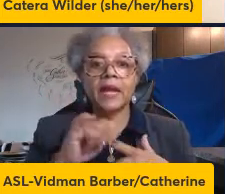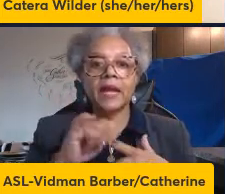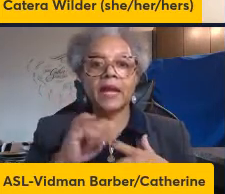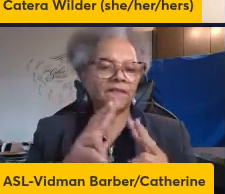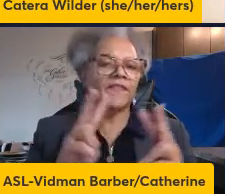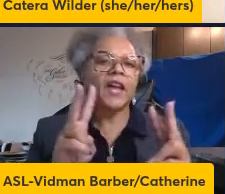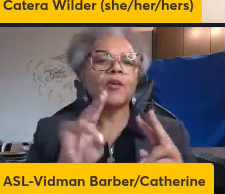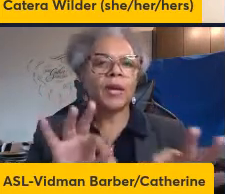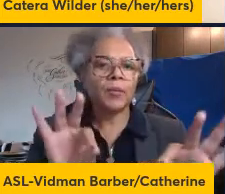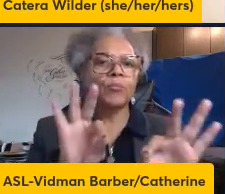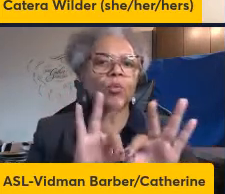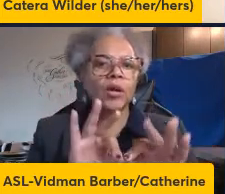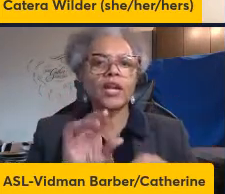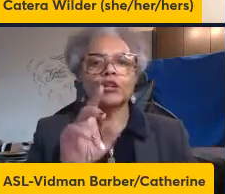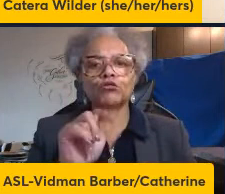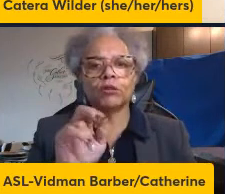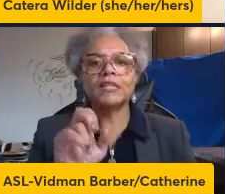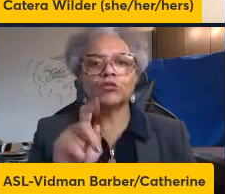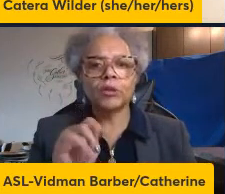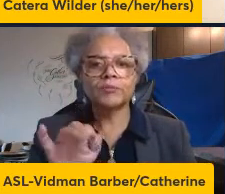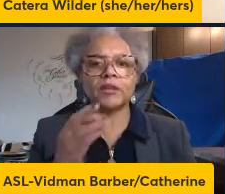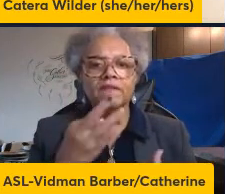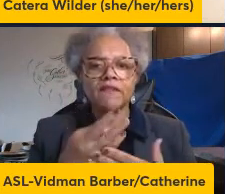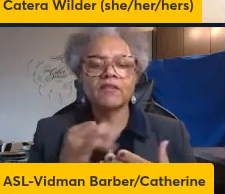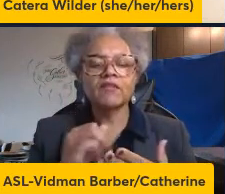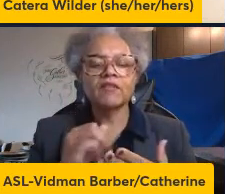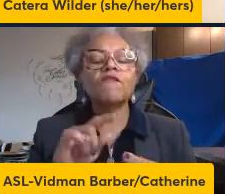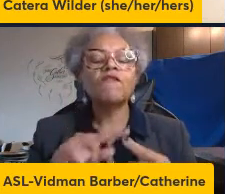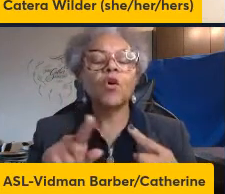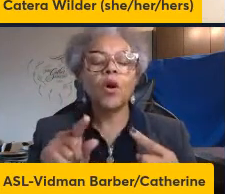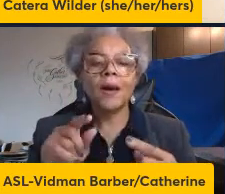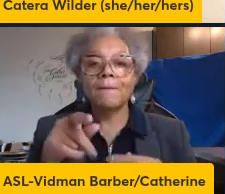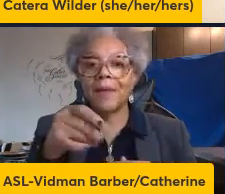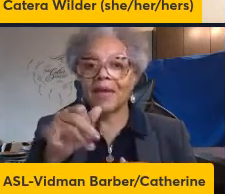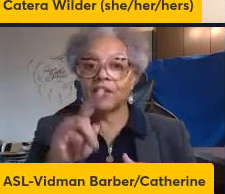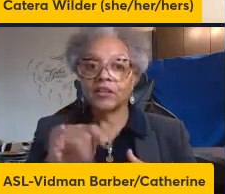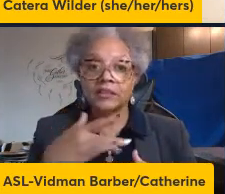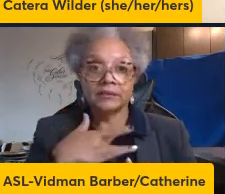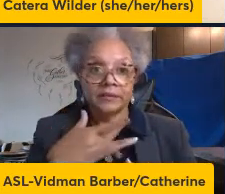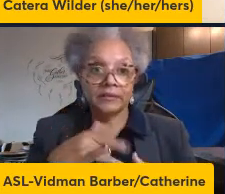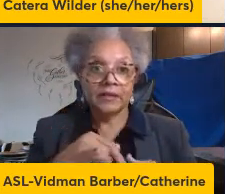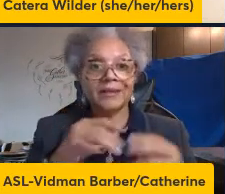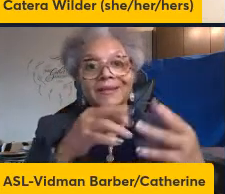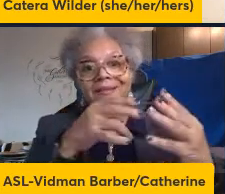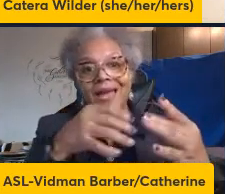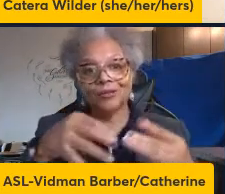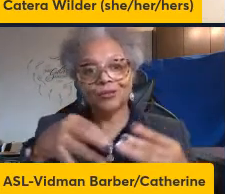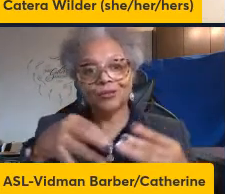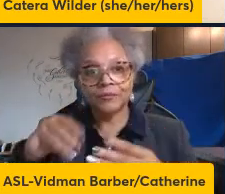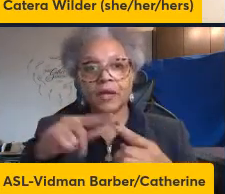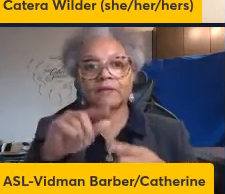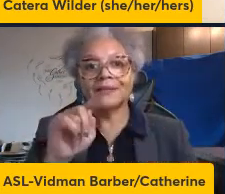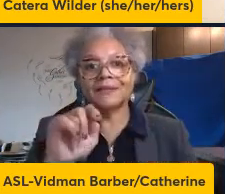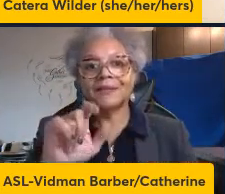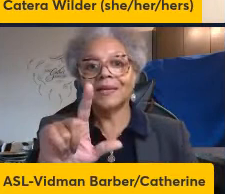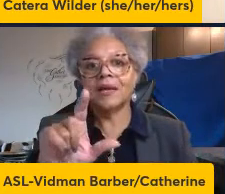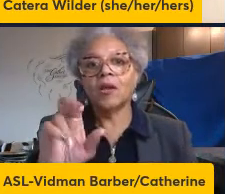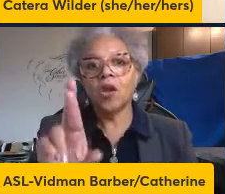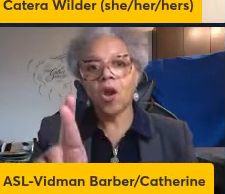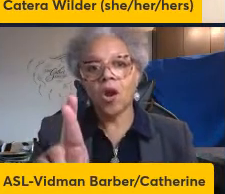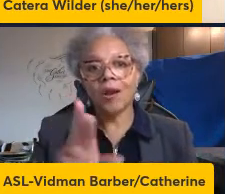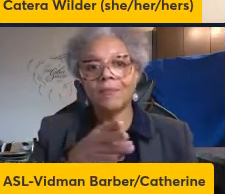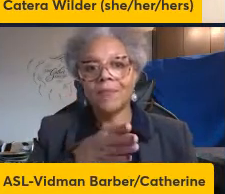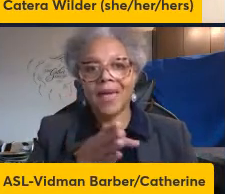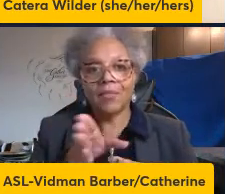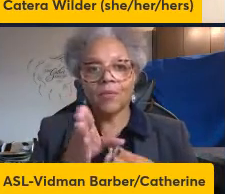important transcription factor for pathogen sensing. It's activated downstream of a lot of the TLR pathways. It's